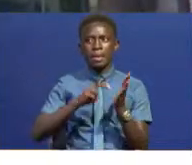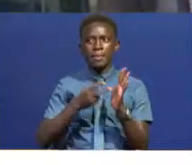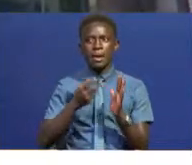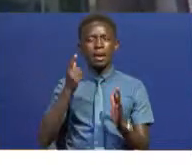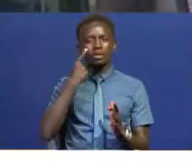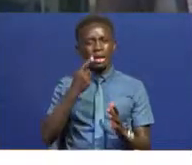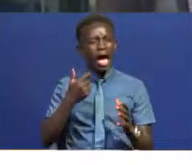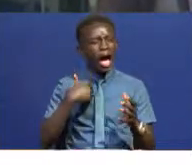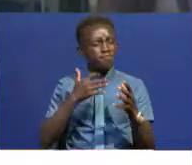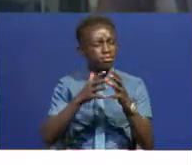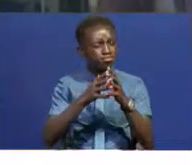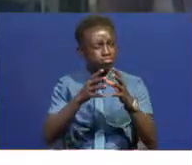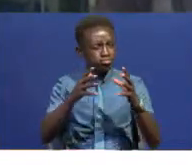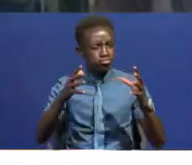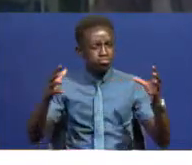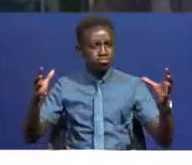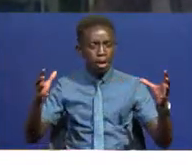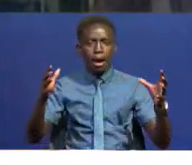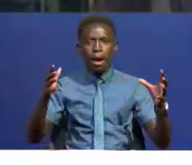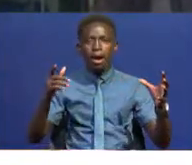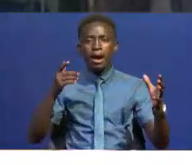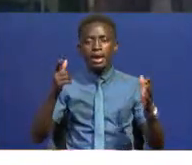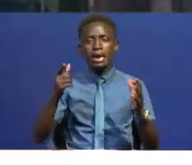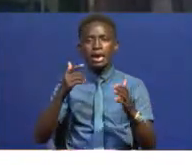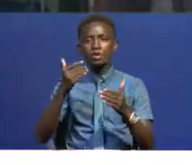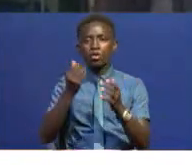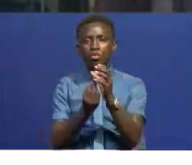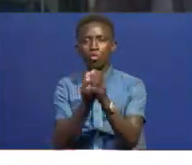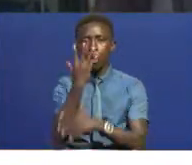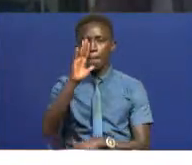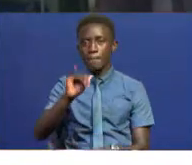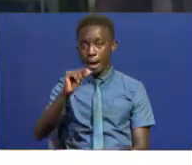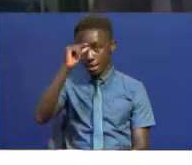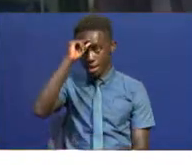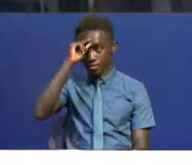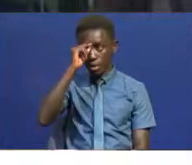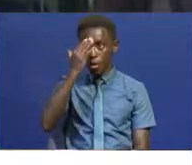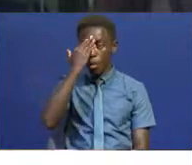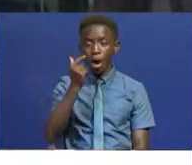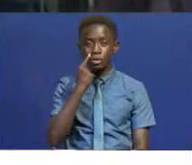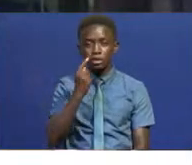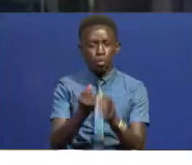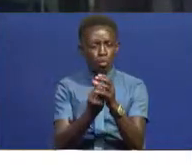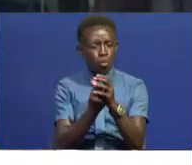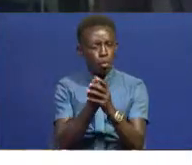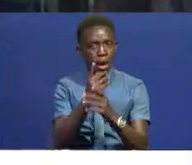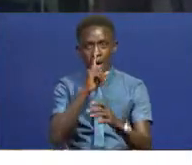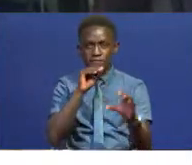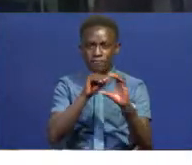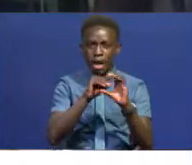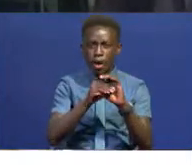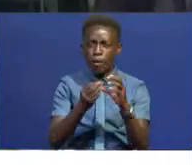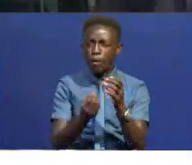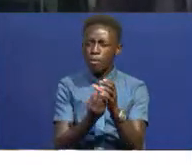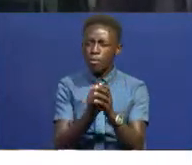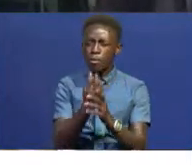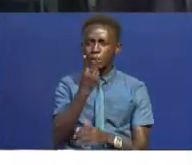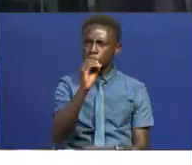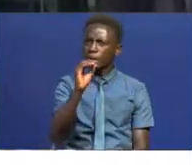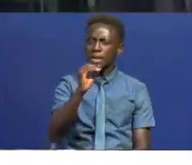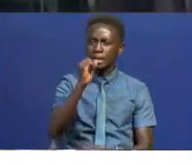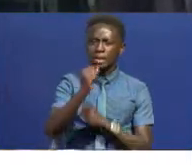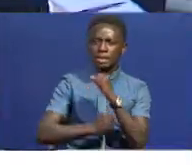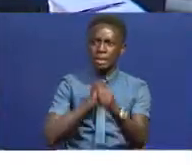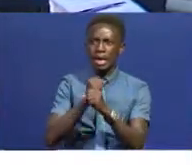cost by the government, because the growth in real estate, which has been very rapid in the last 20 years, has not been matched by expansion